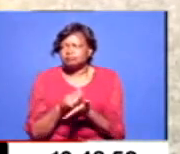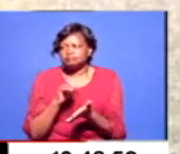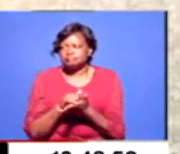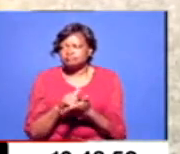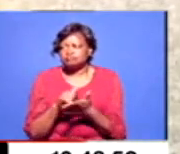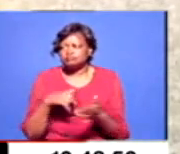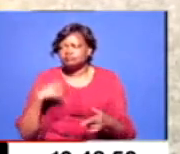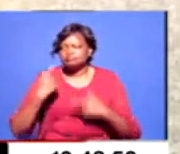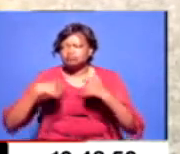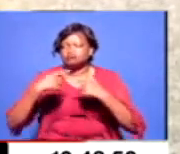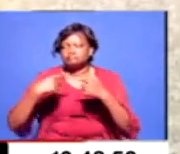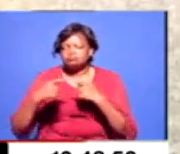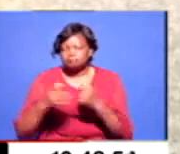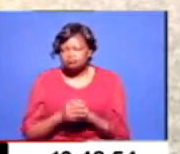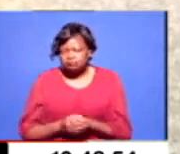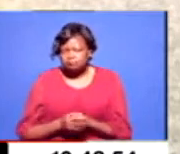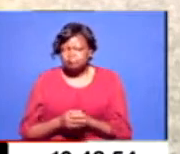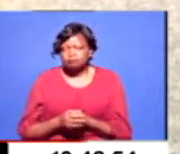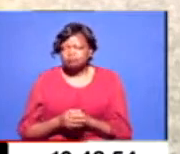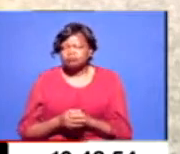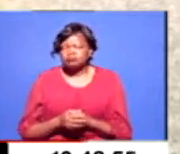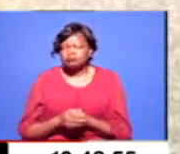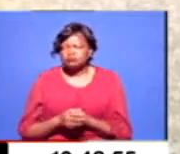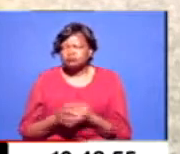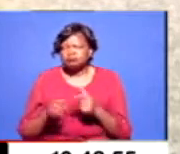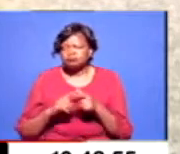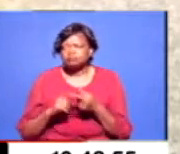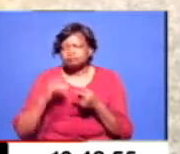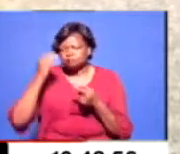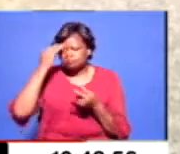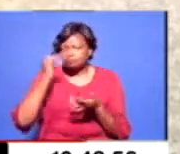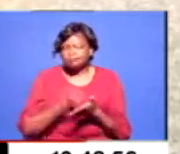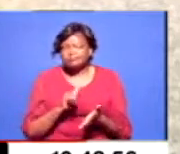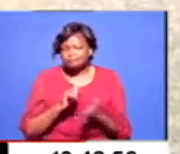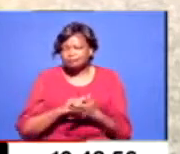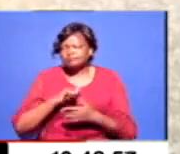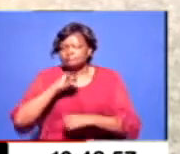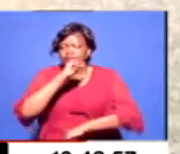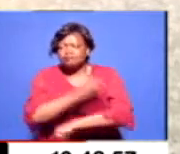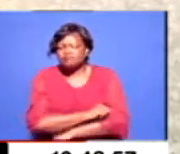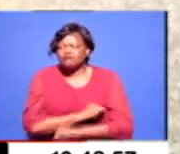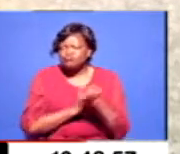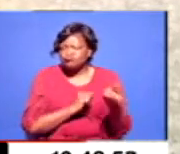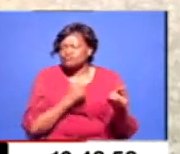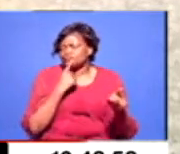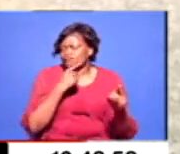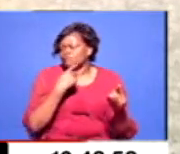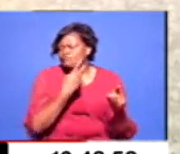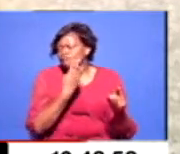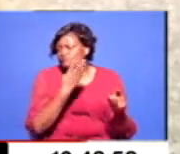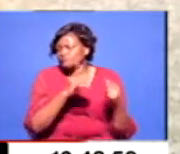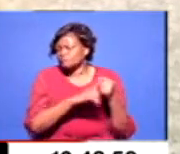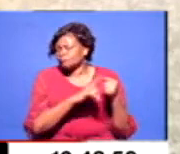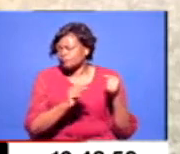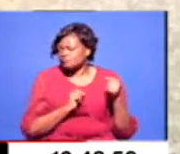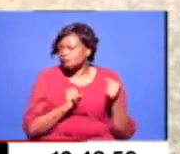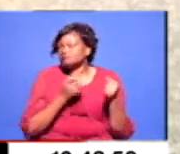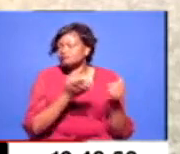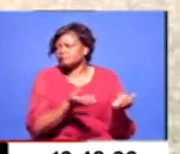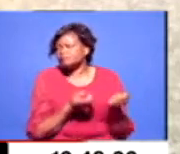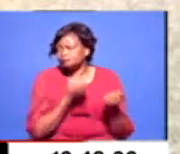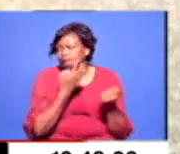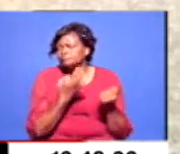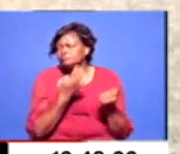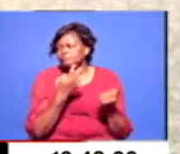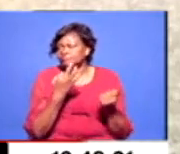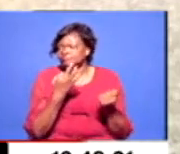running throughout the year, so that we know in school A we have 246 girls. We need three packets